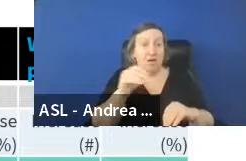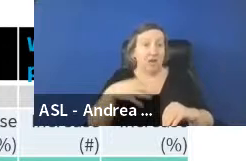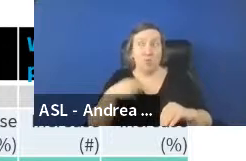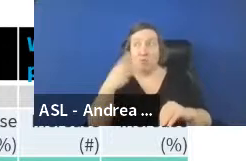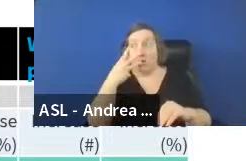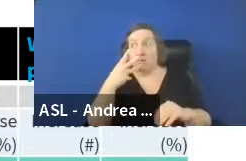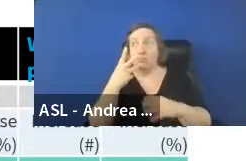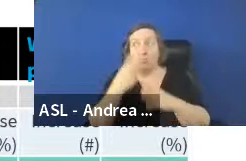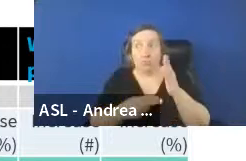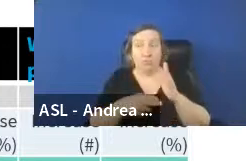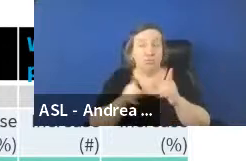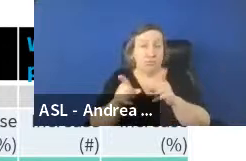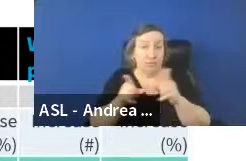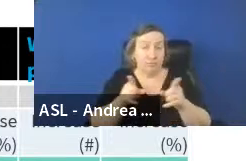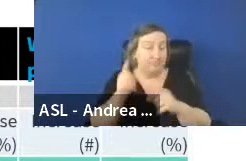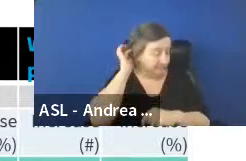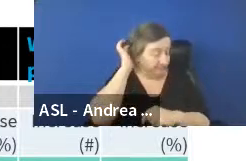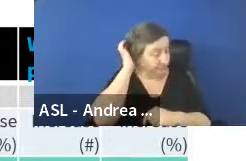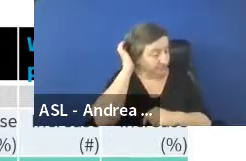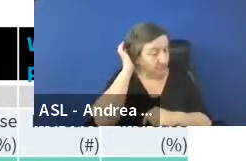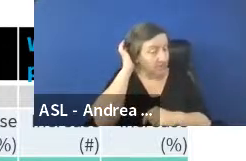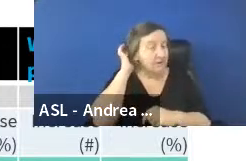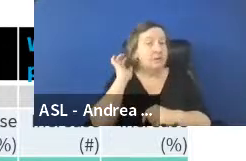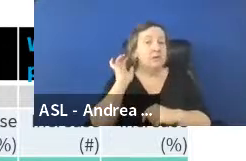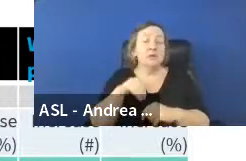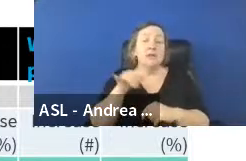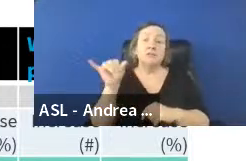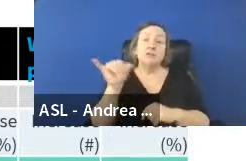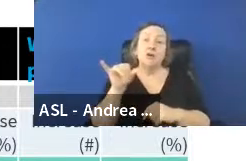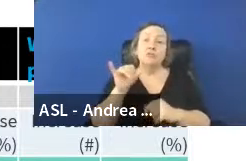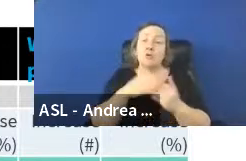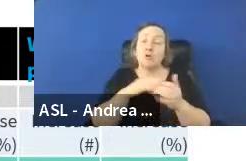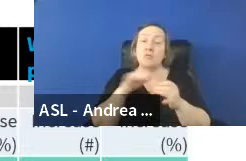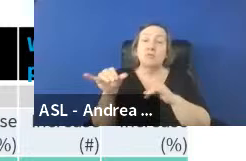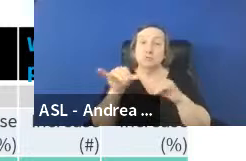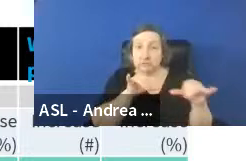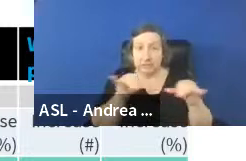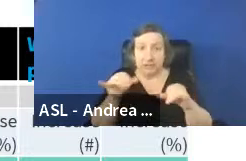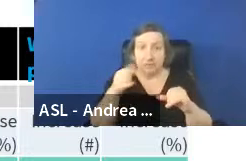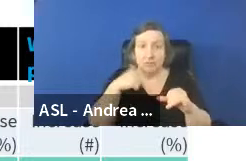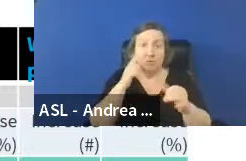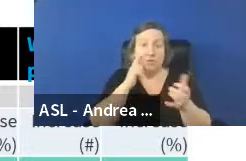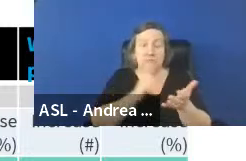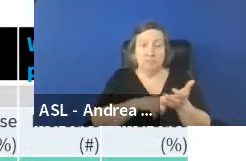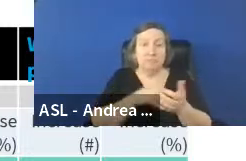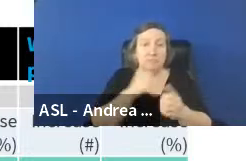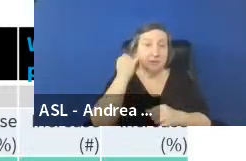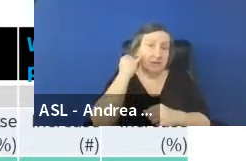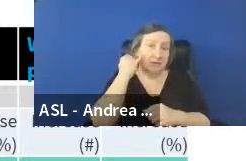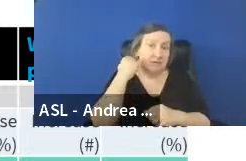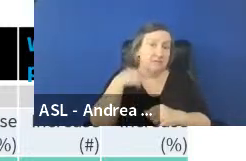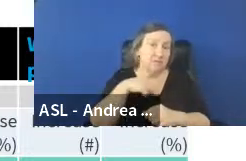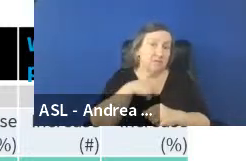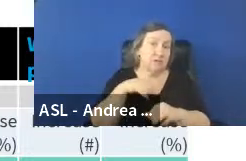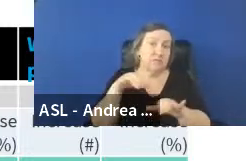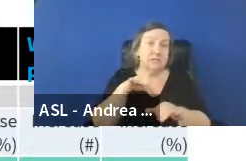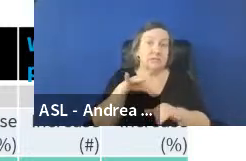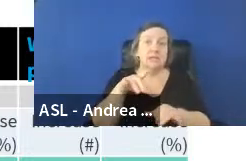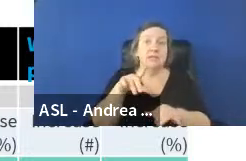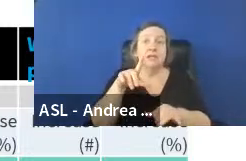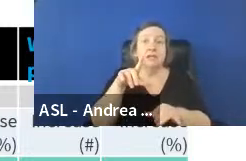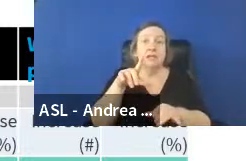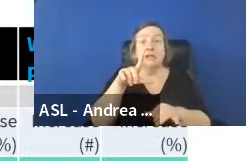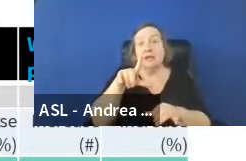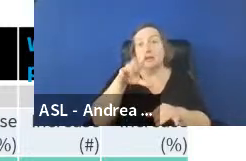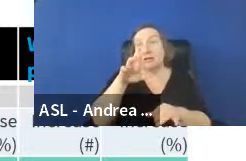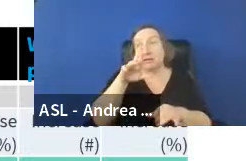populations. That's also a similar finding on if we went with light rail from